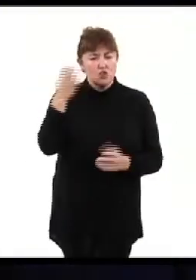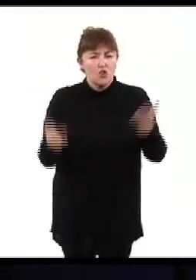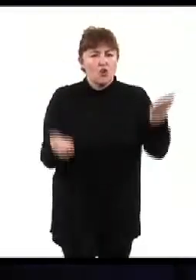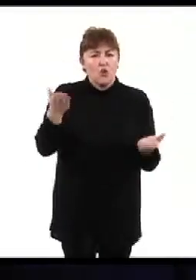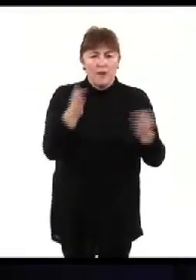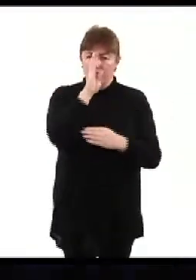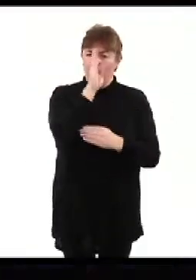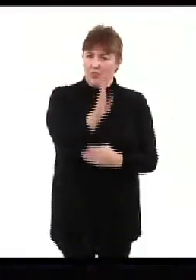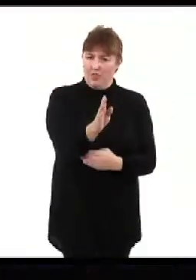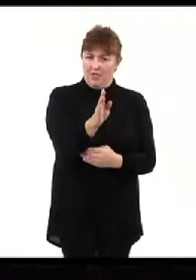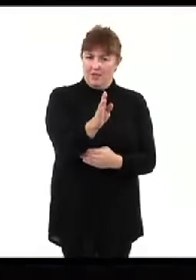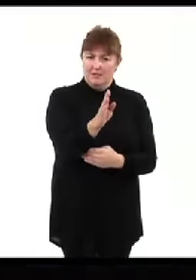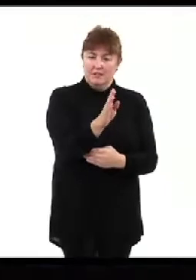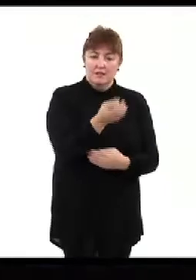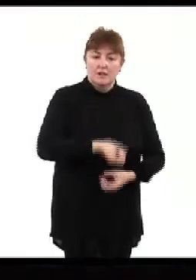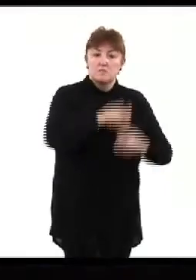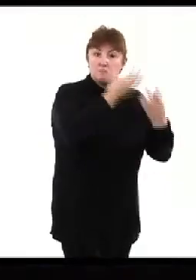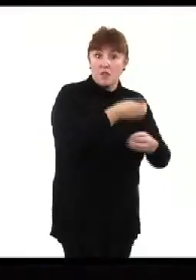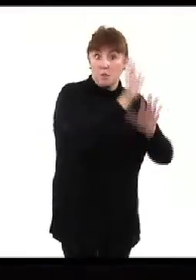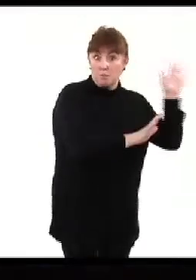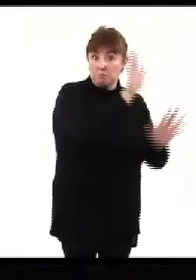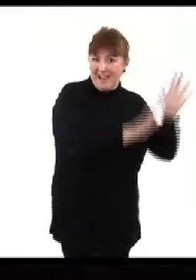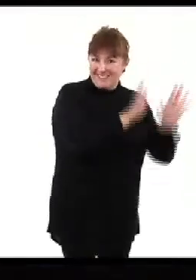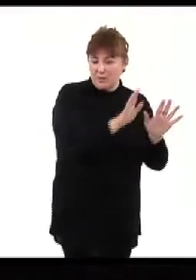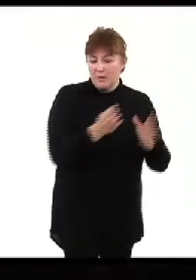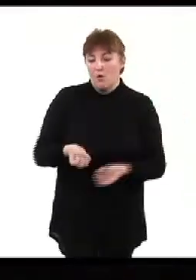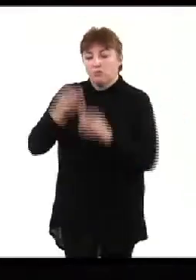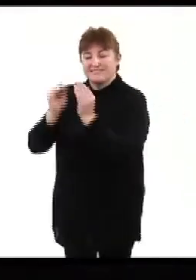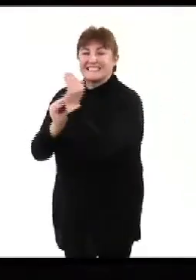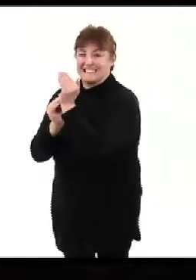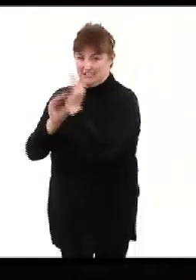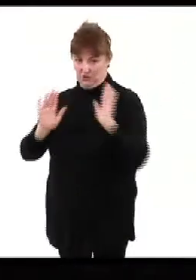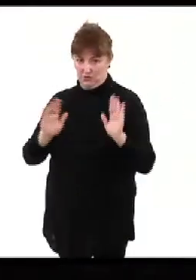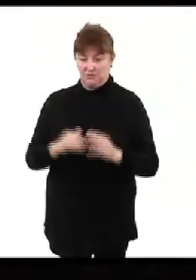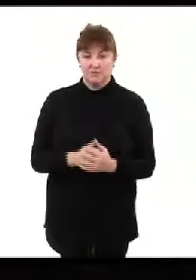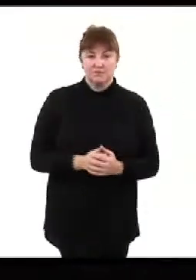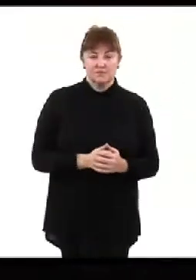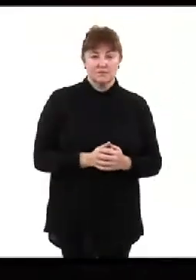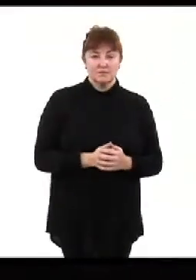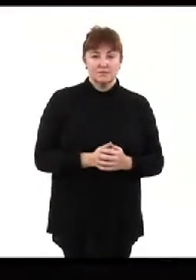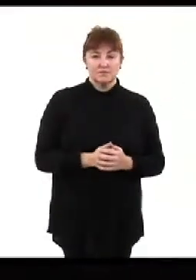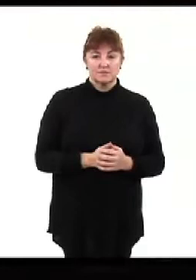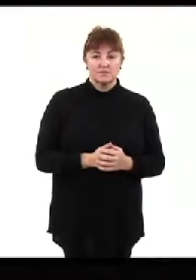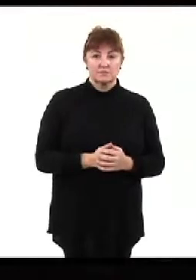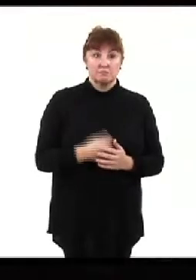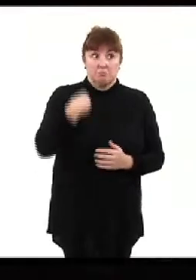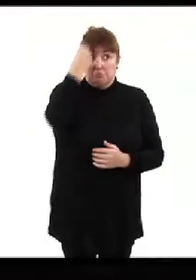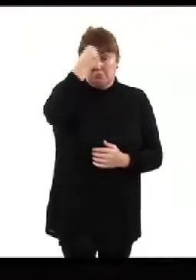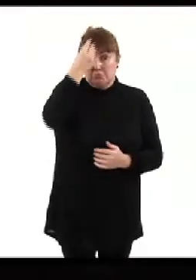sign? So one thing to think about is what processes are involved in pantomiming versus signing.